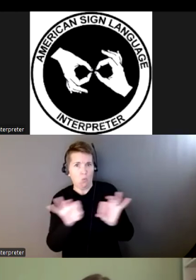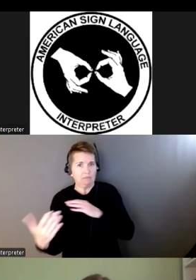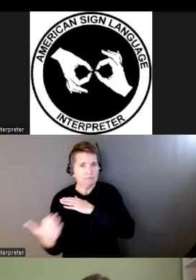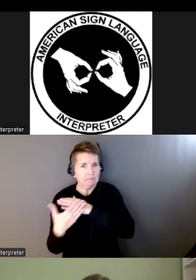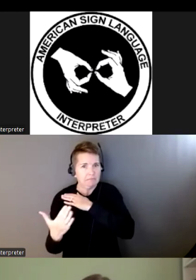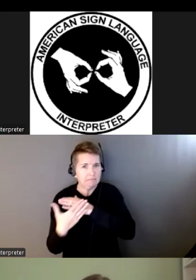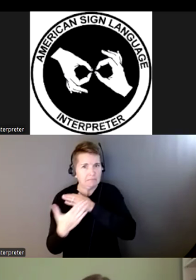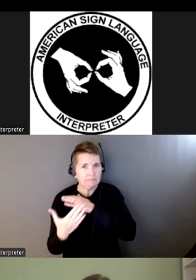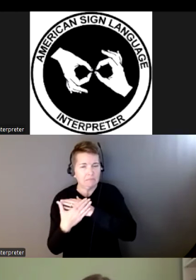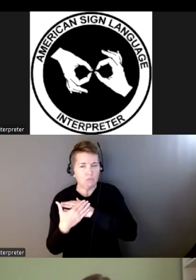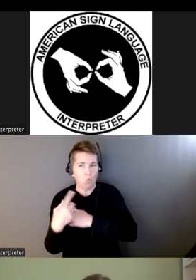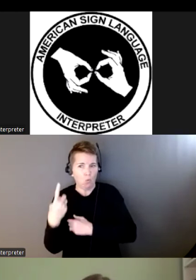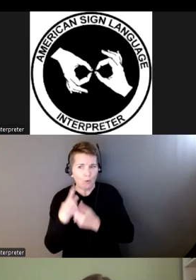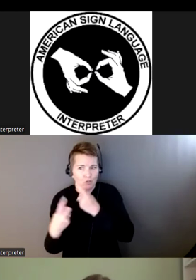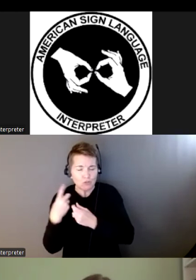questions.